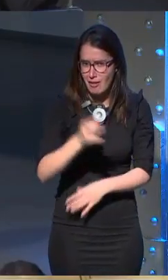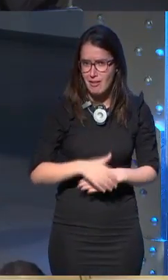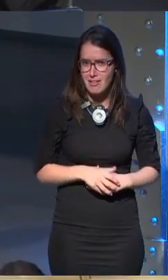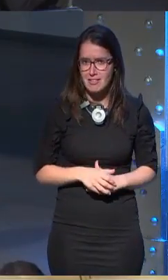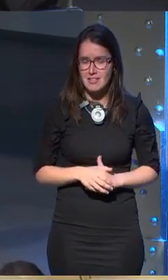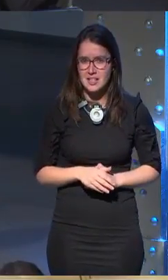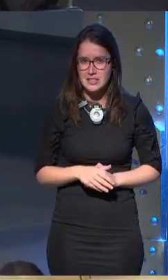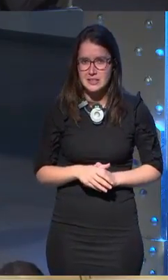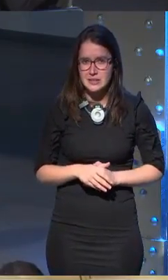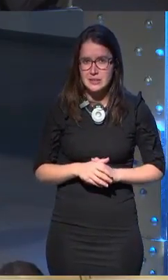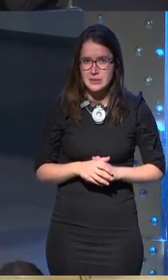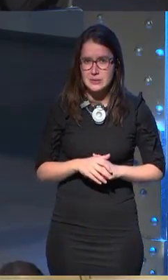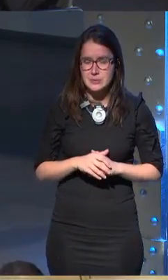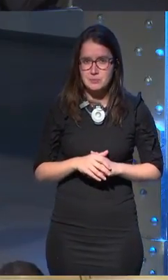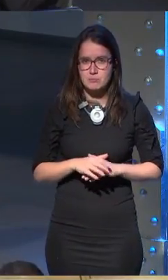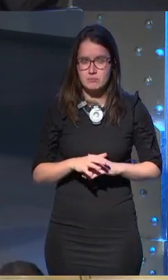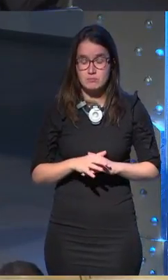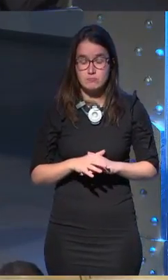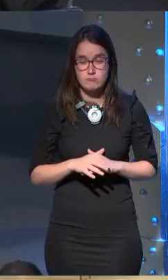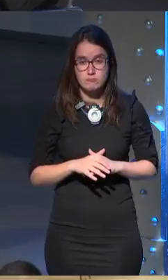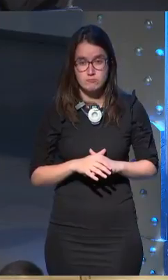were naughty, right? And